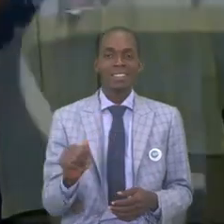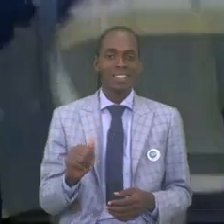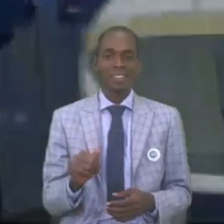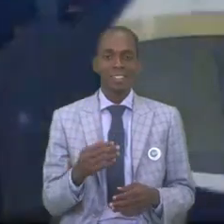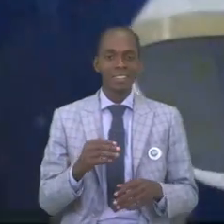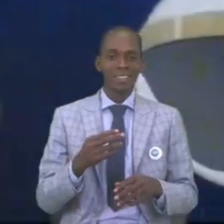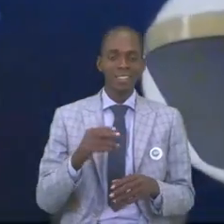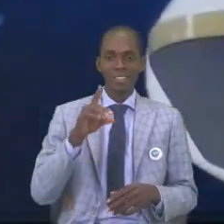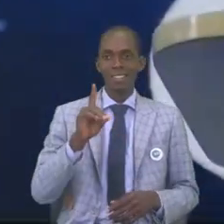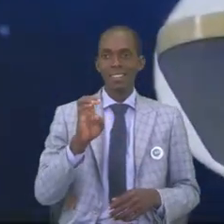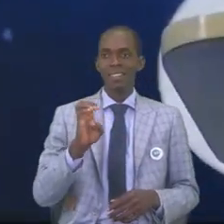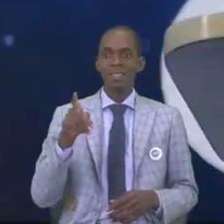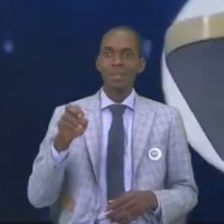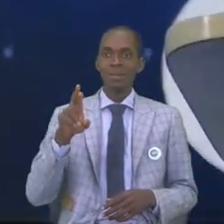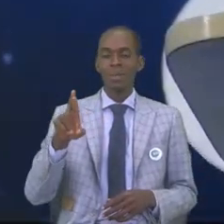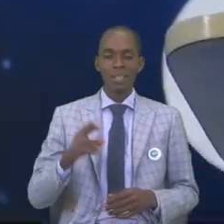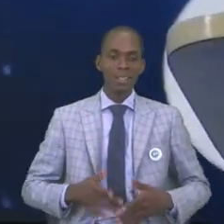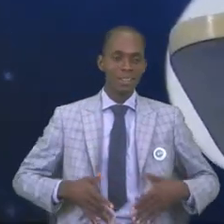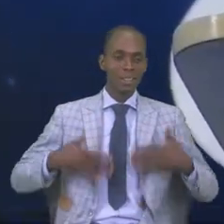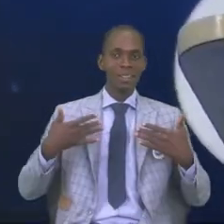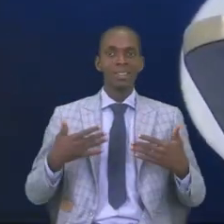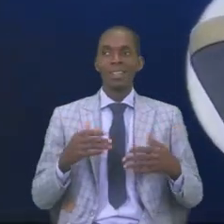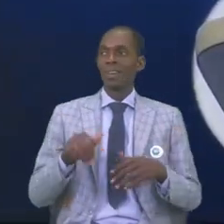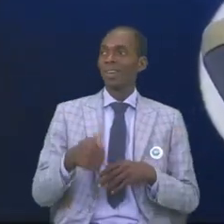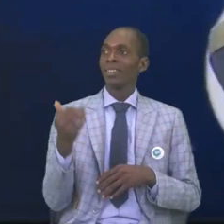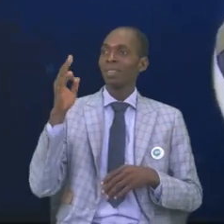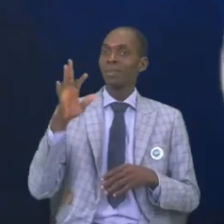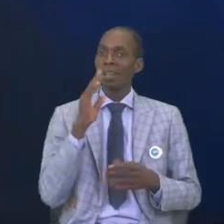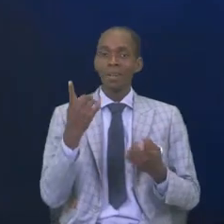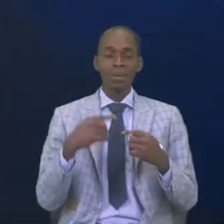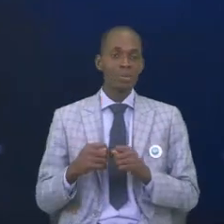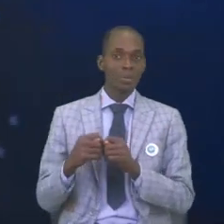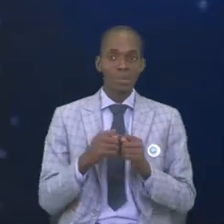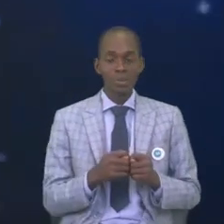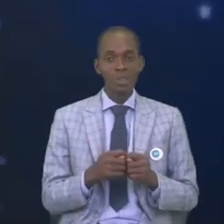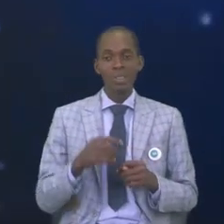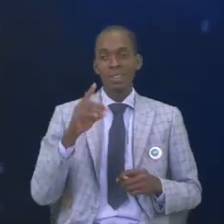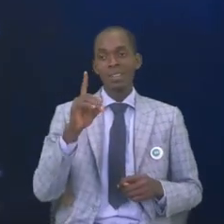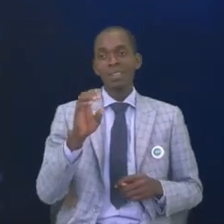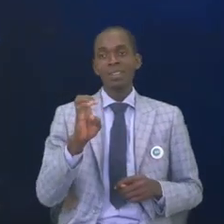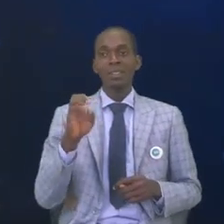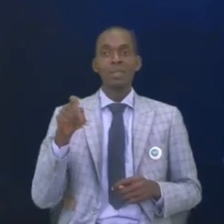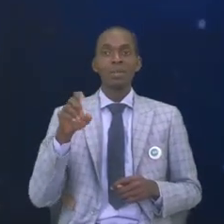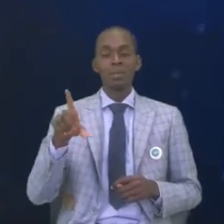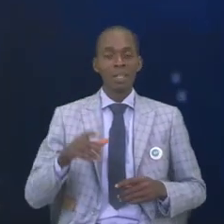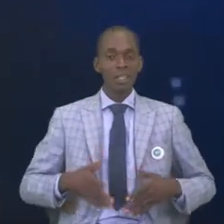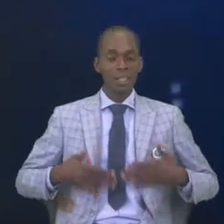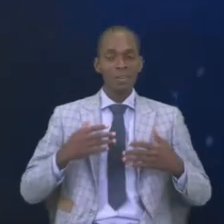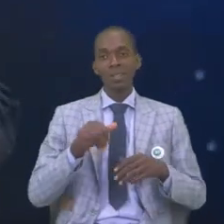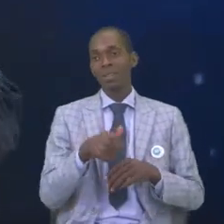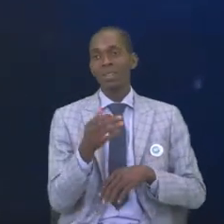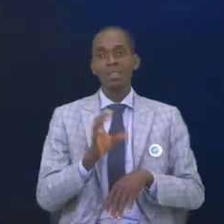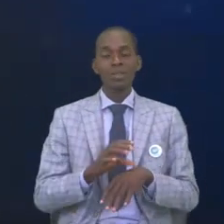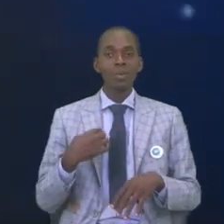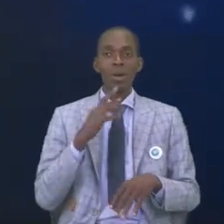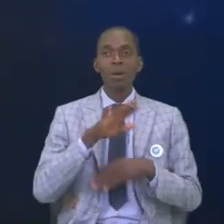other pastors are coming to join us. Deeper Life and all the other churches were all in the